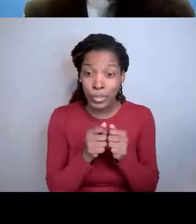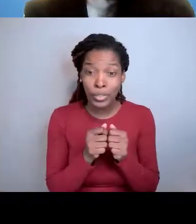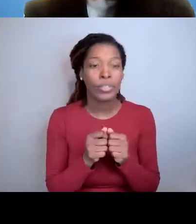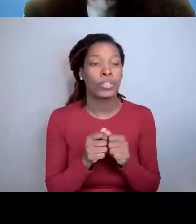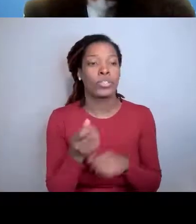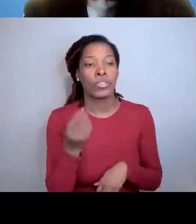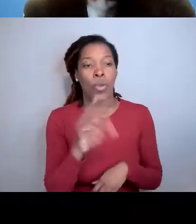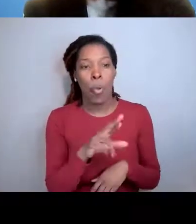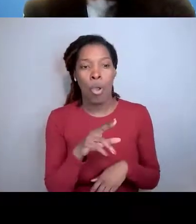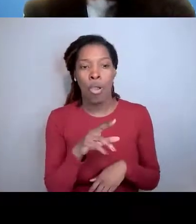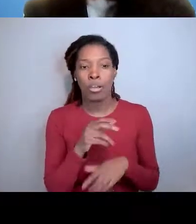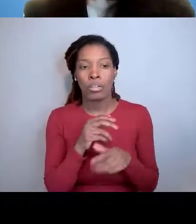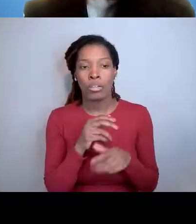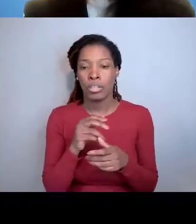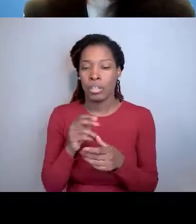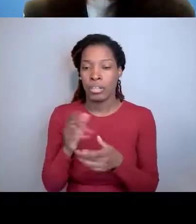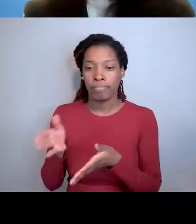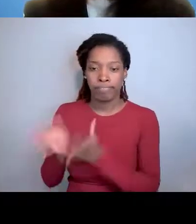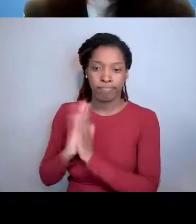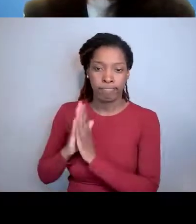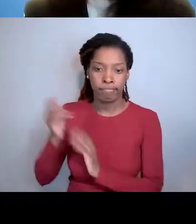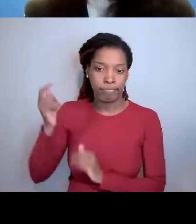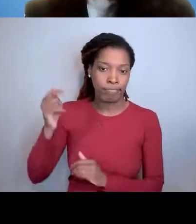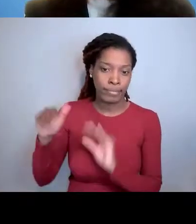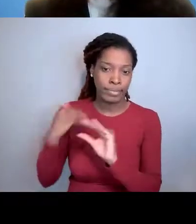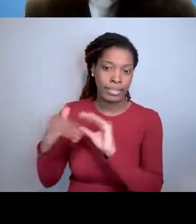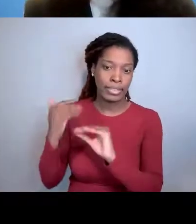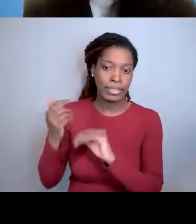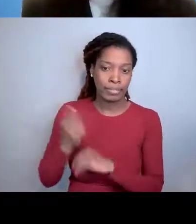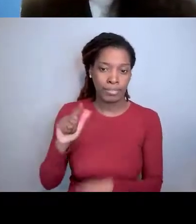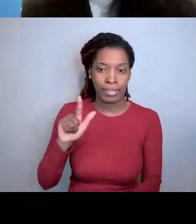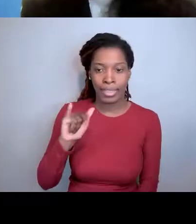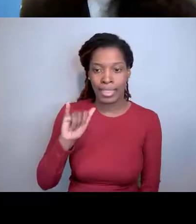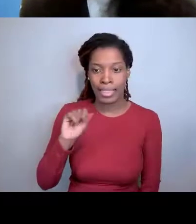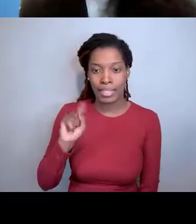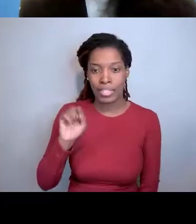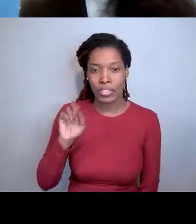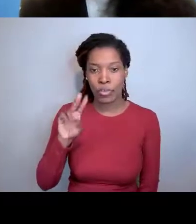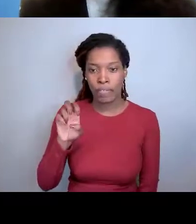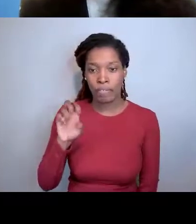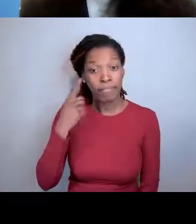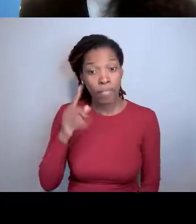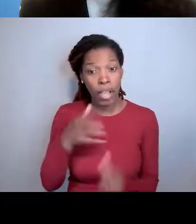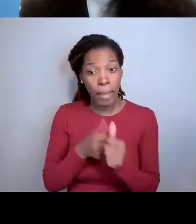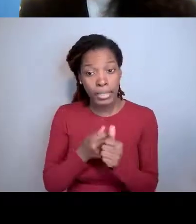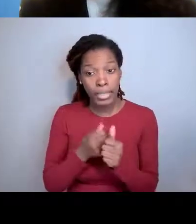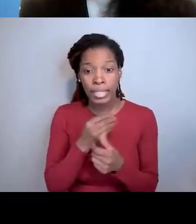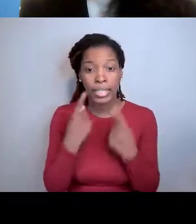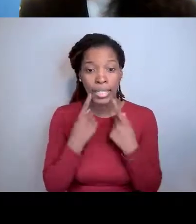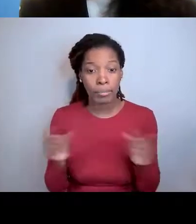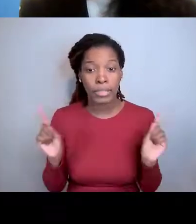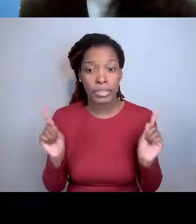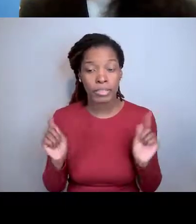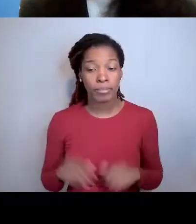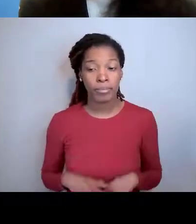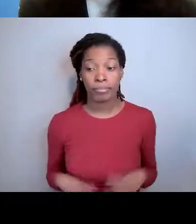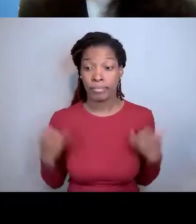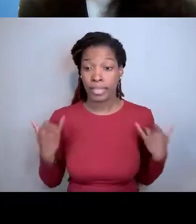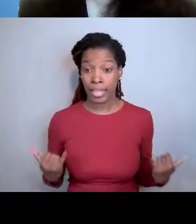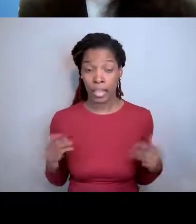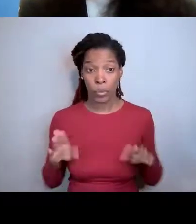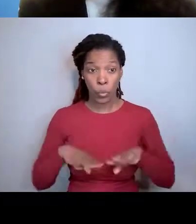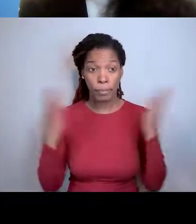can subscribe to our listserv for any updates or announcements. And with that, I'll take any questions